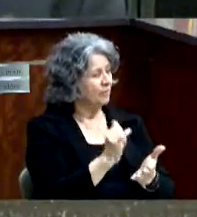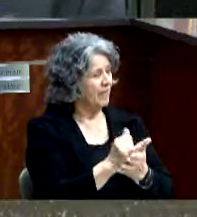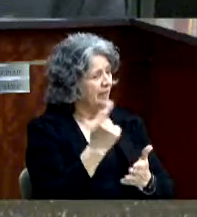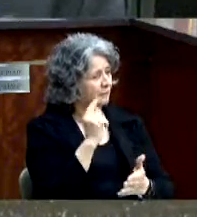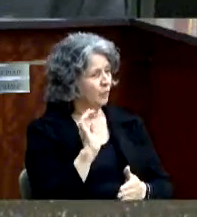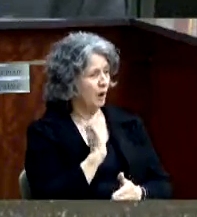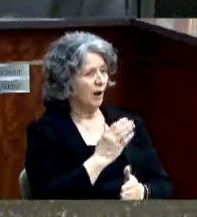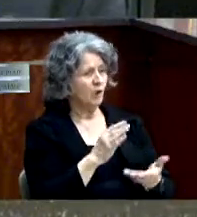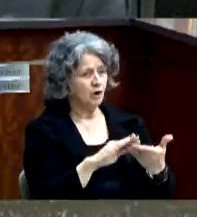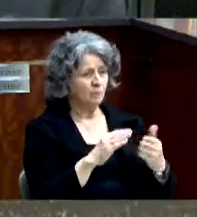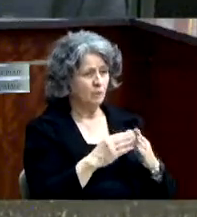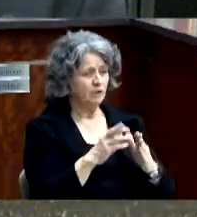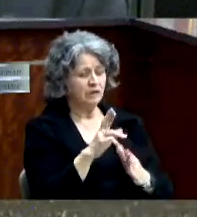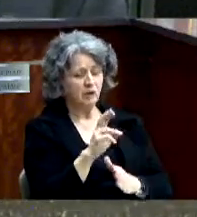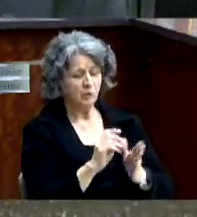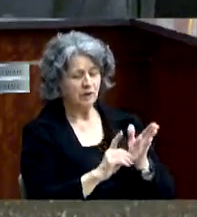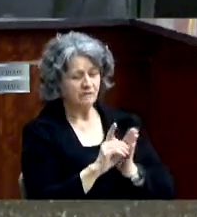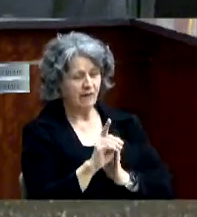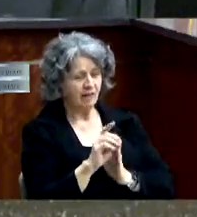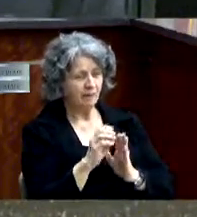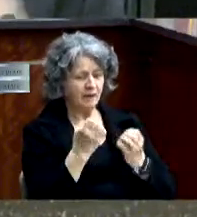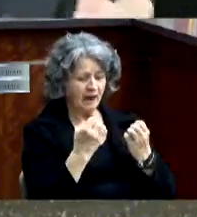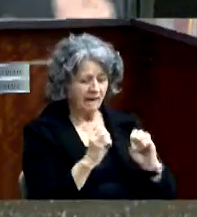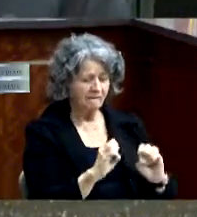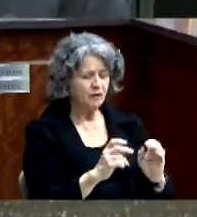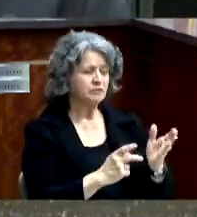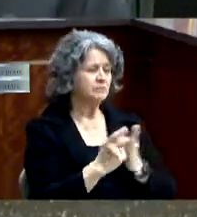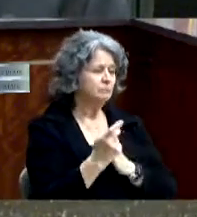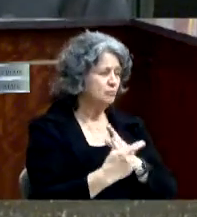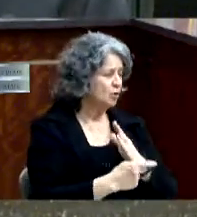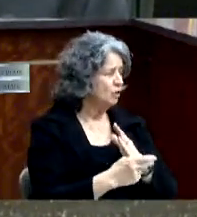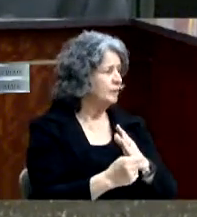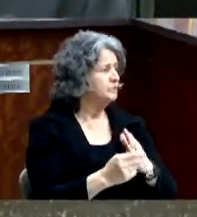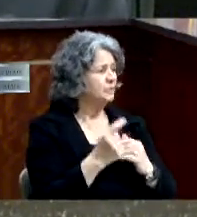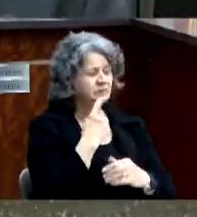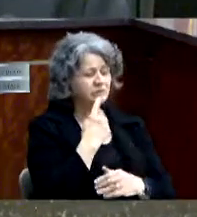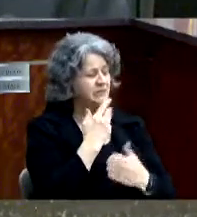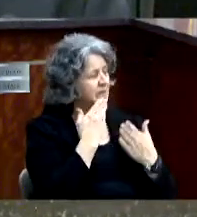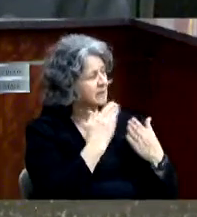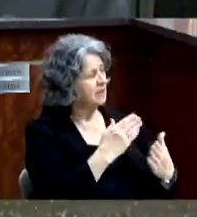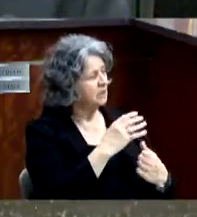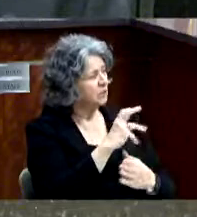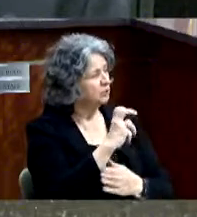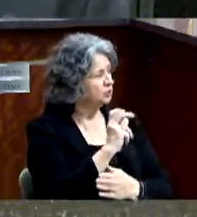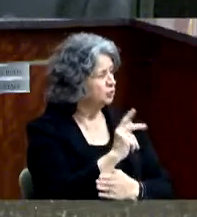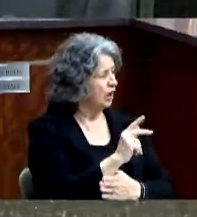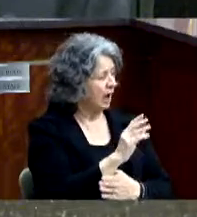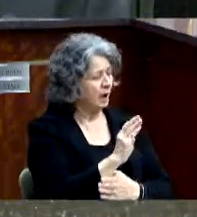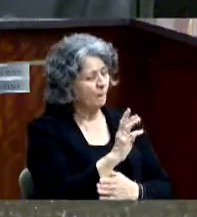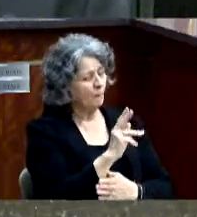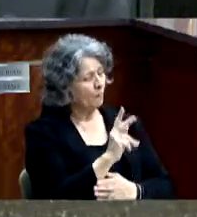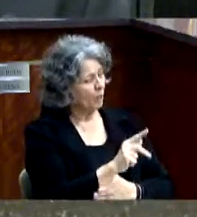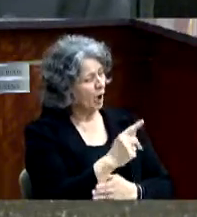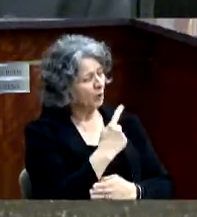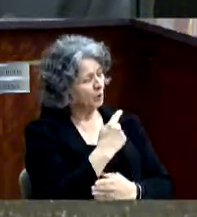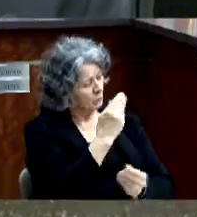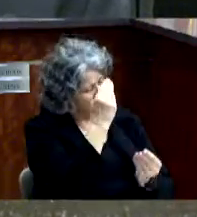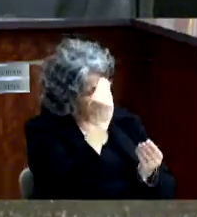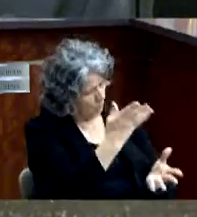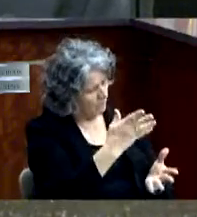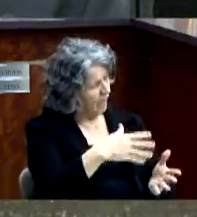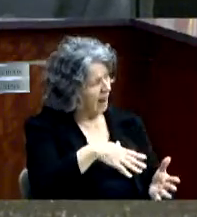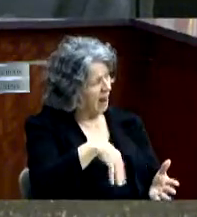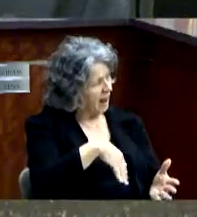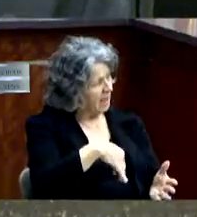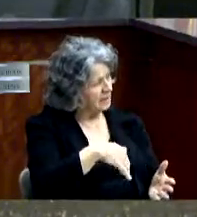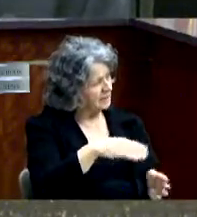community redevelopment efforts and programs. And I want to thank Jack Brock for that. Jack got notified late this afternoon,